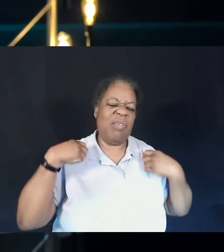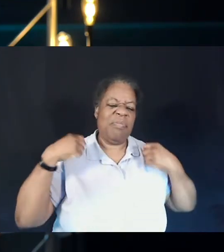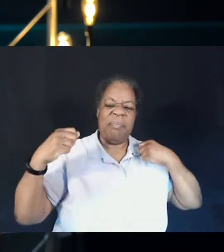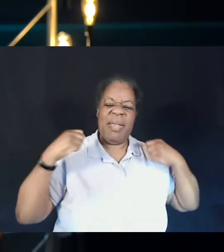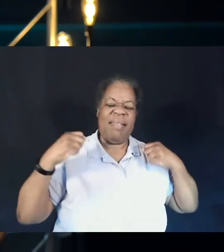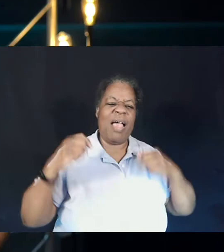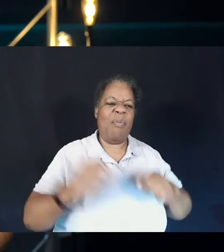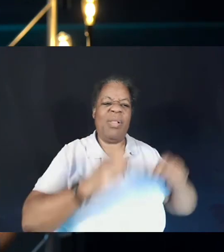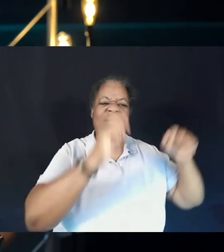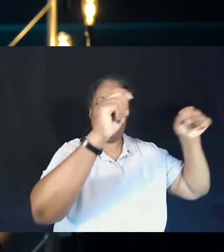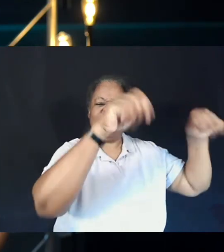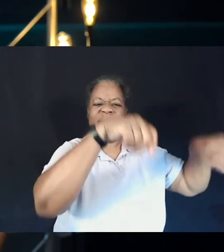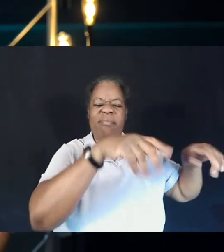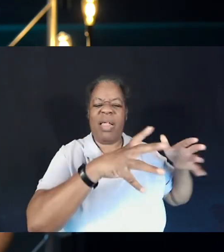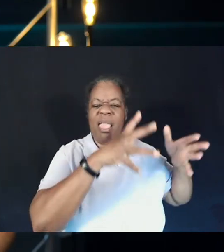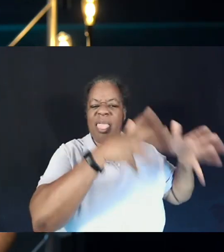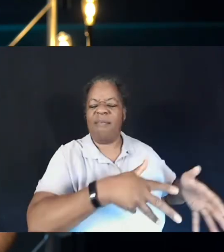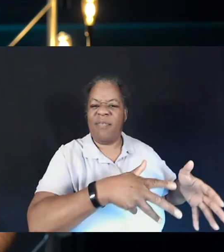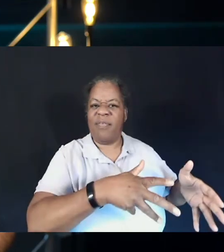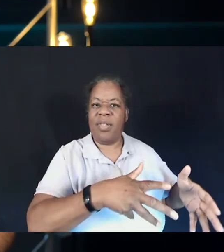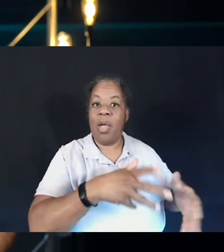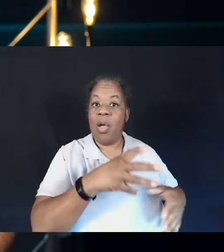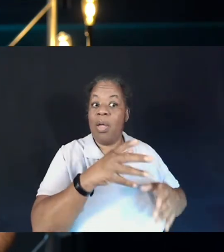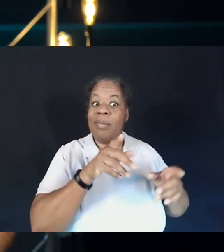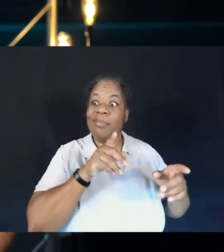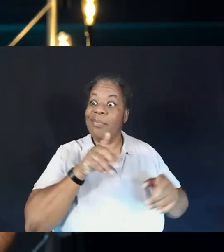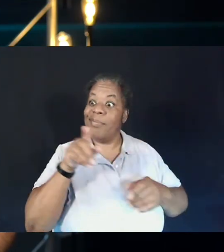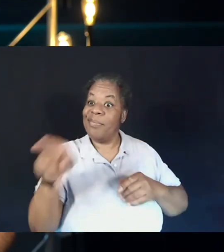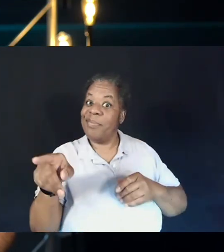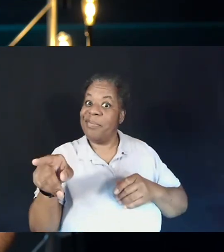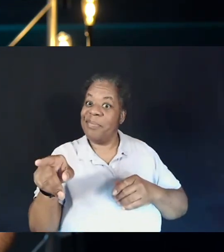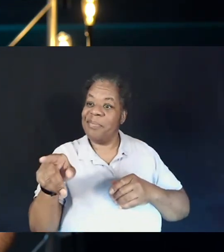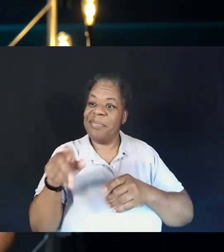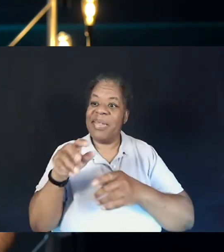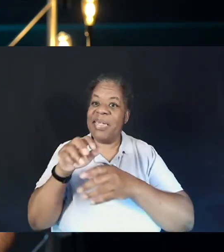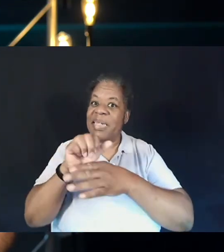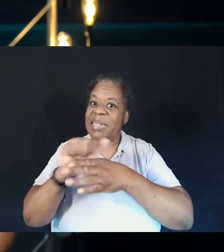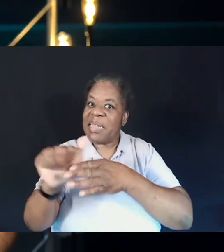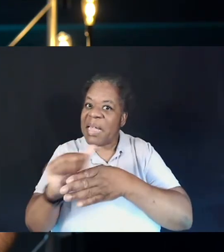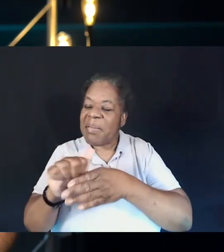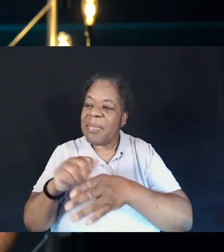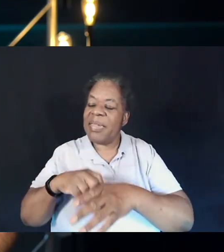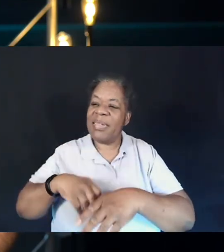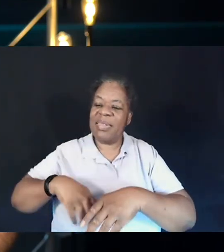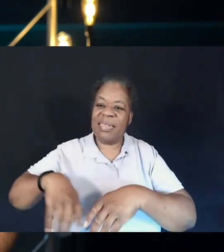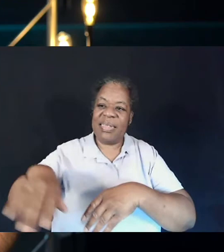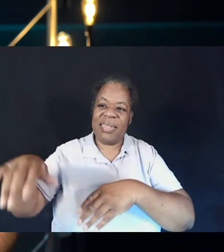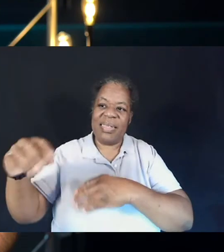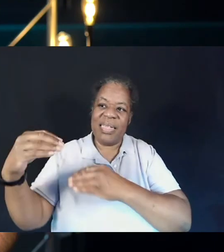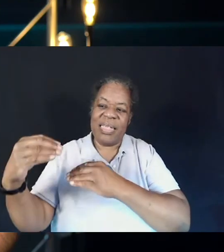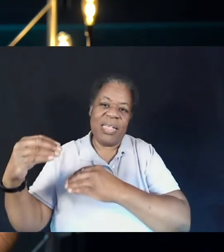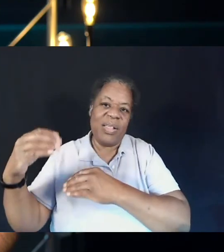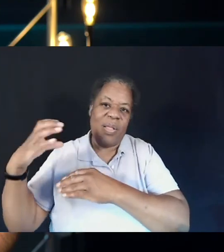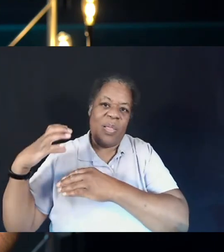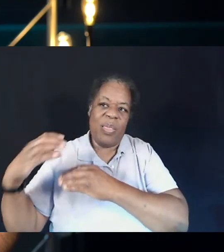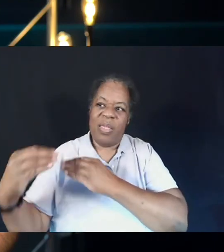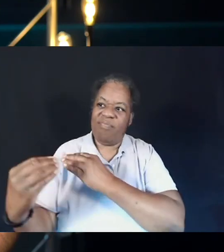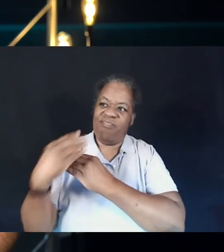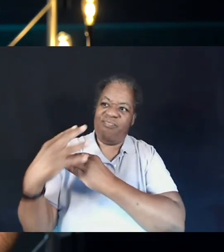it, but, or I could have leaned into the habits, the rhythm, and the coaching that would turn me into a